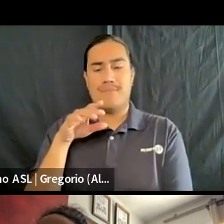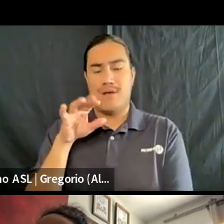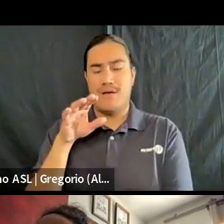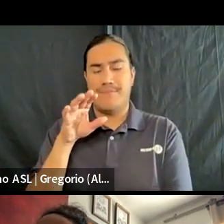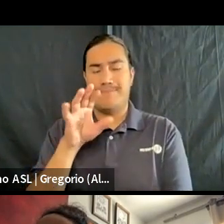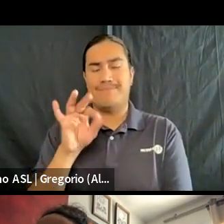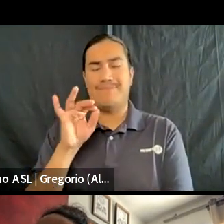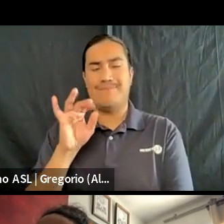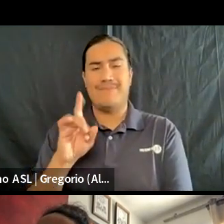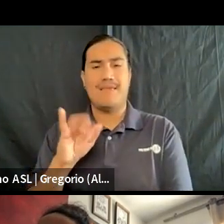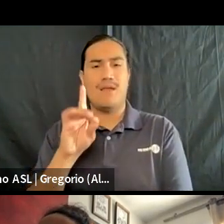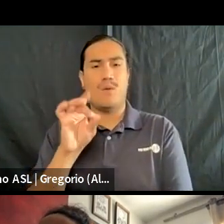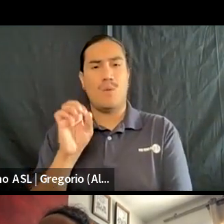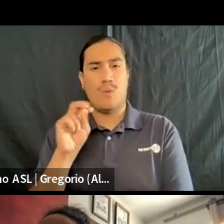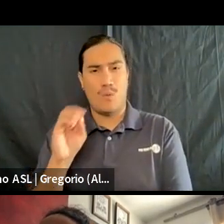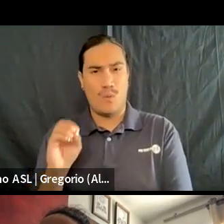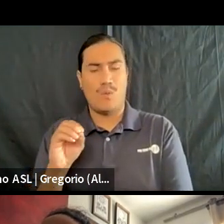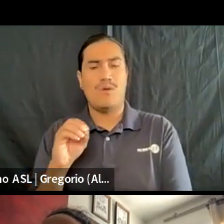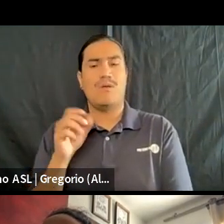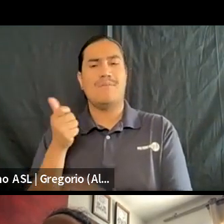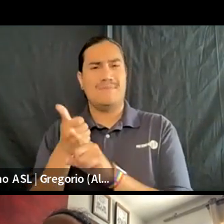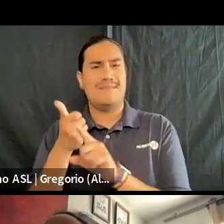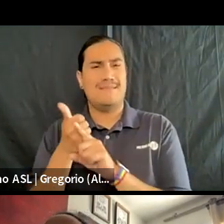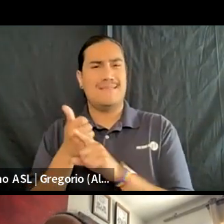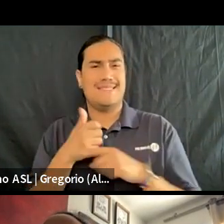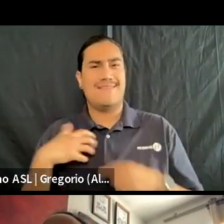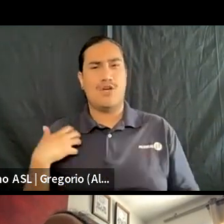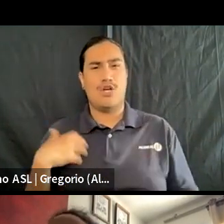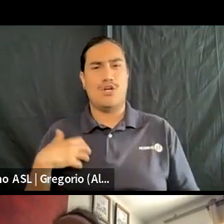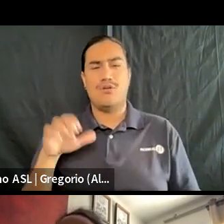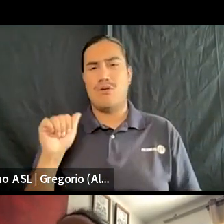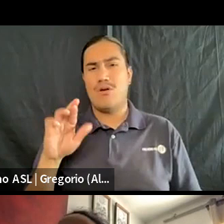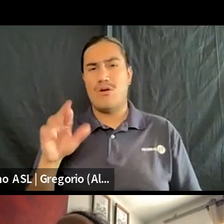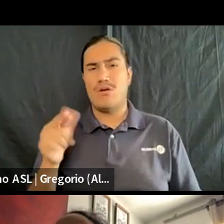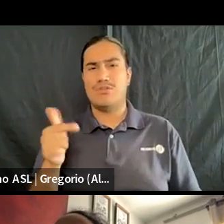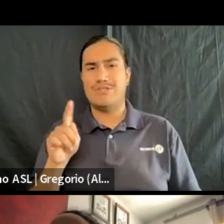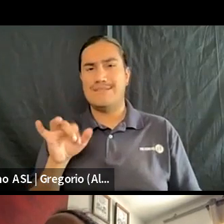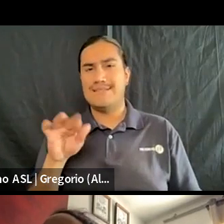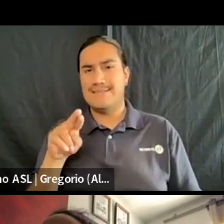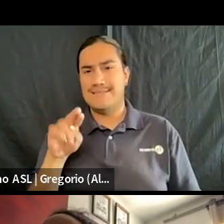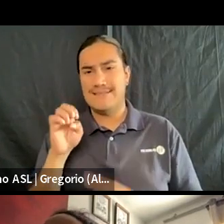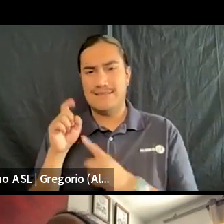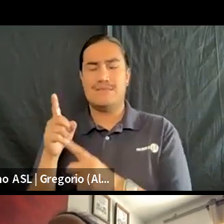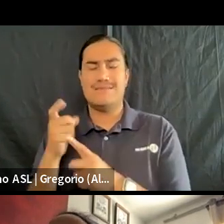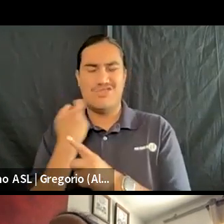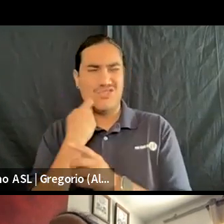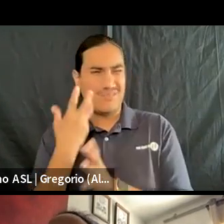Argentinian. He passed away, I think, 2011.